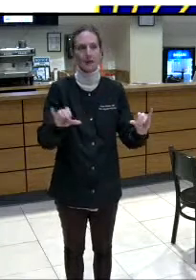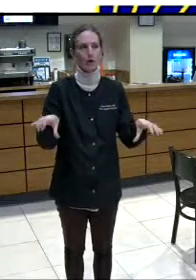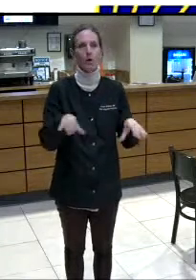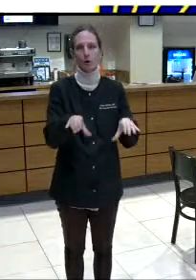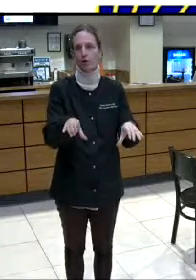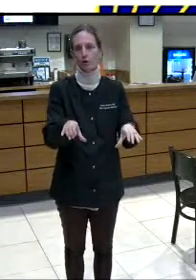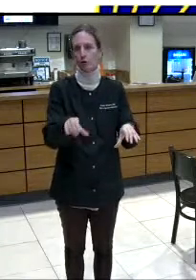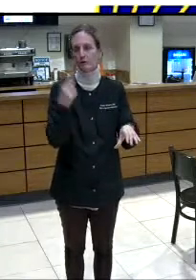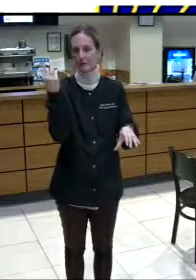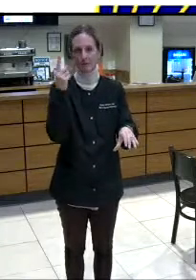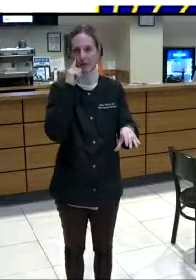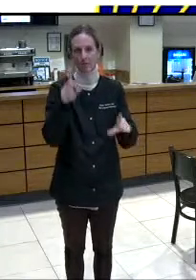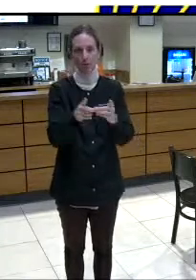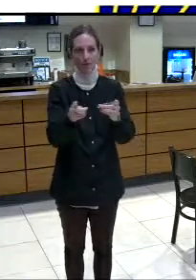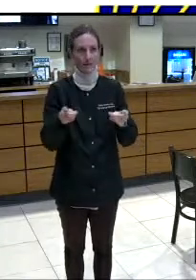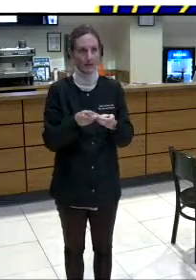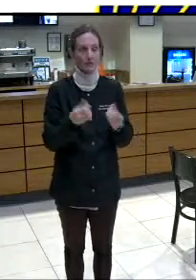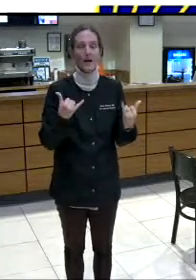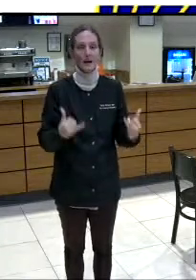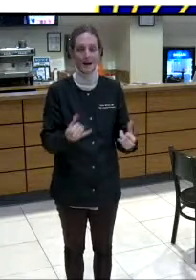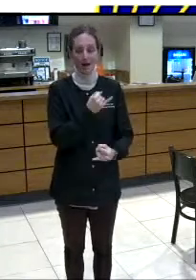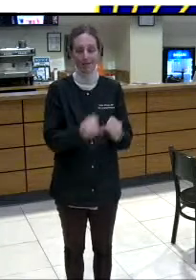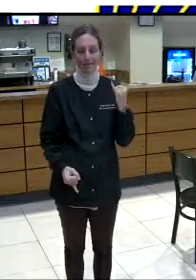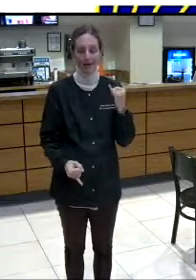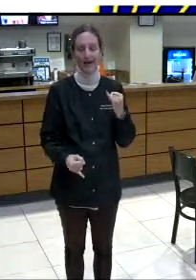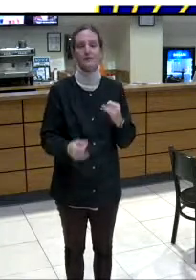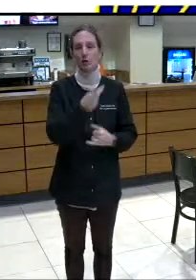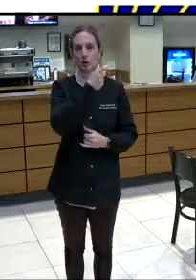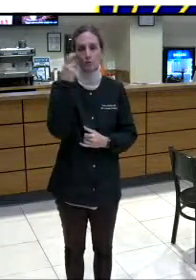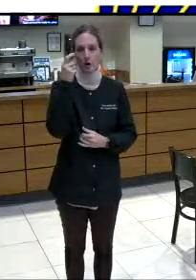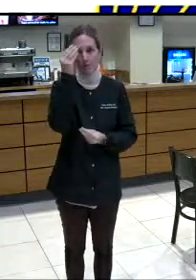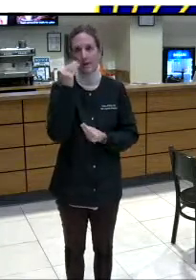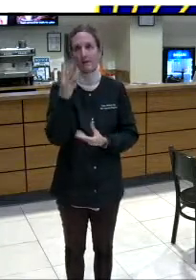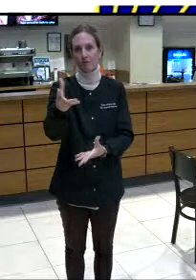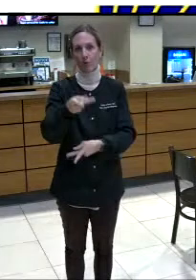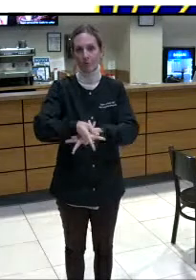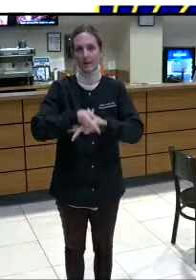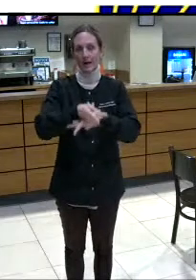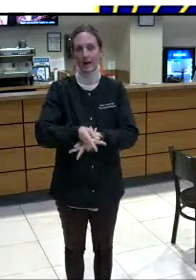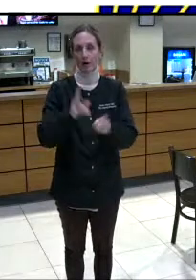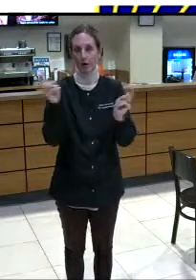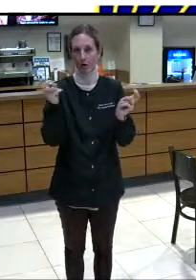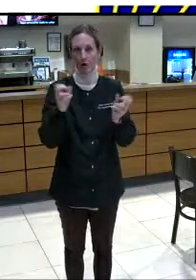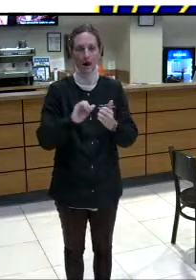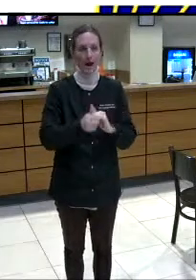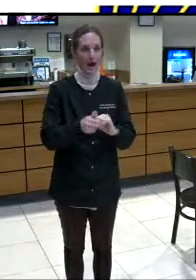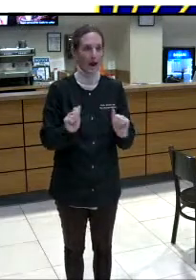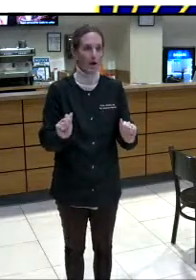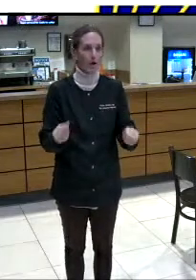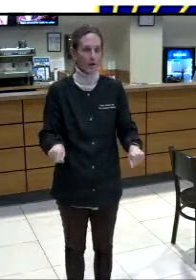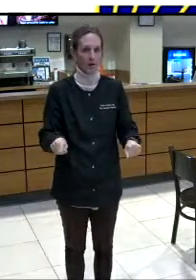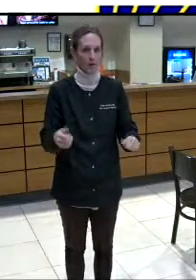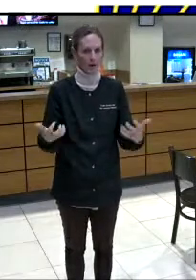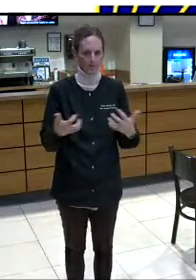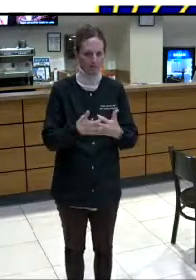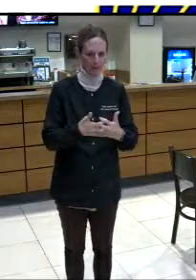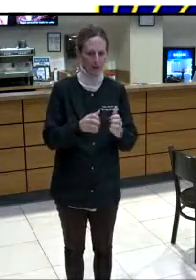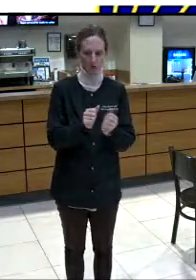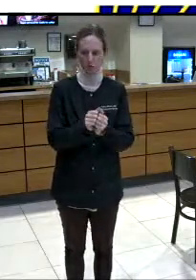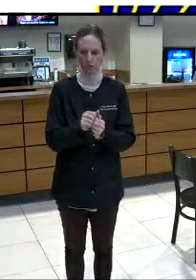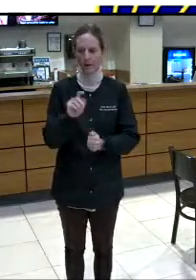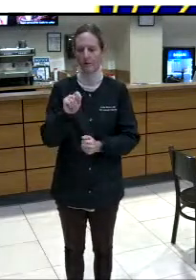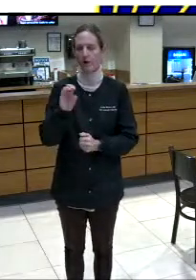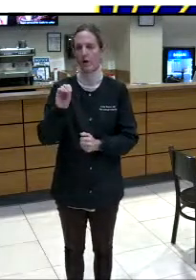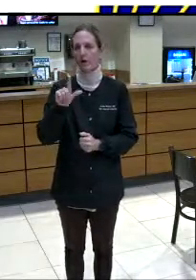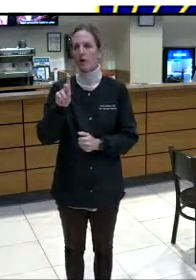district. The last is trauma-informed care. How do we infuse that into what Ms. Tolbert is doing for restorative practices? And also, how do